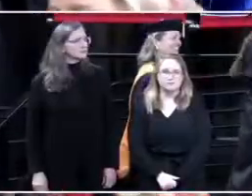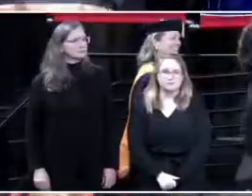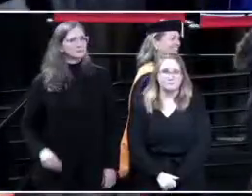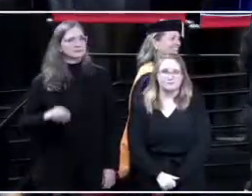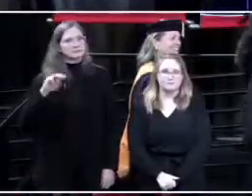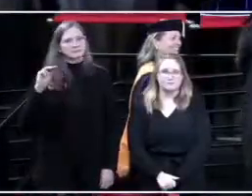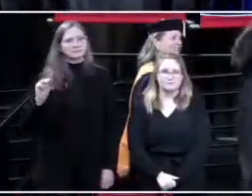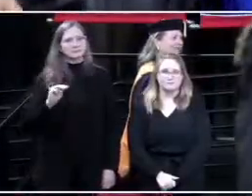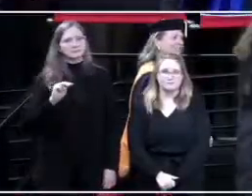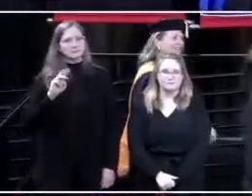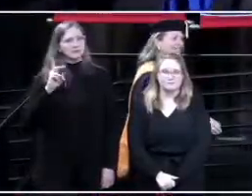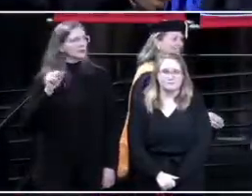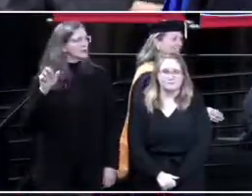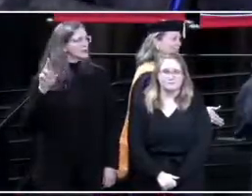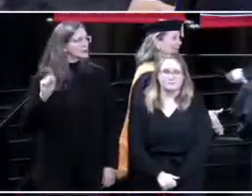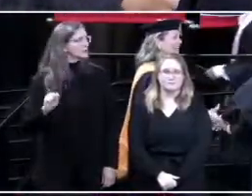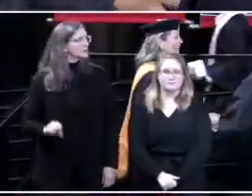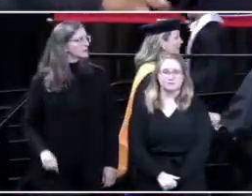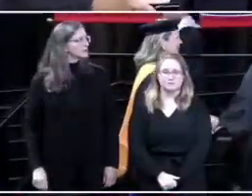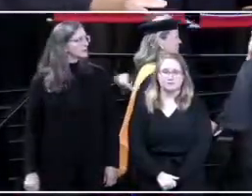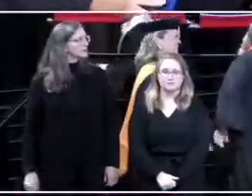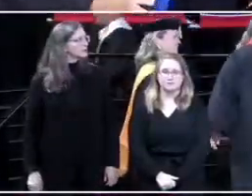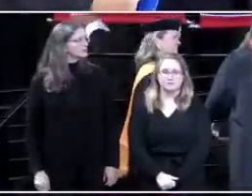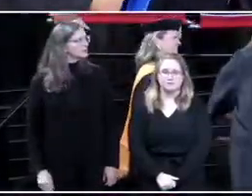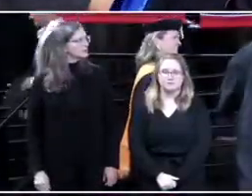Michelle Ray Dixon,